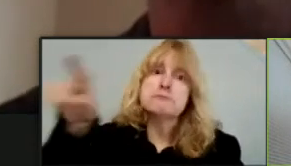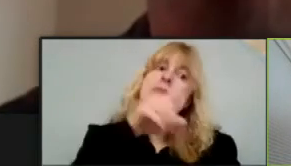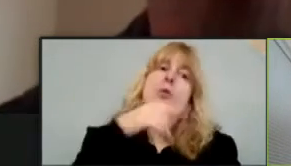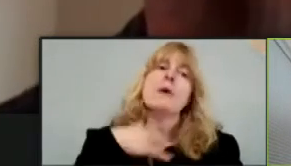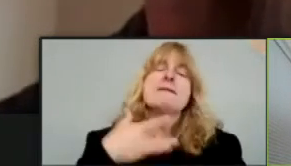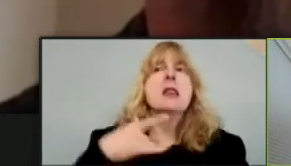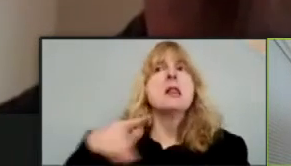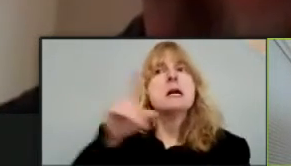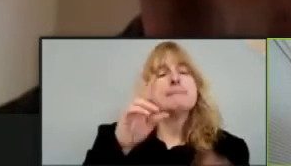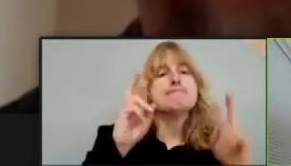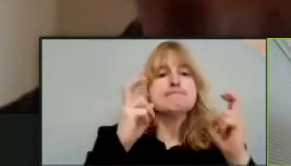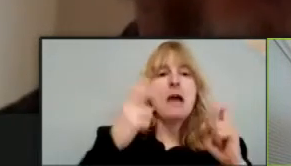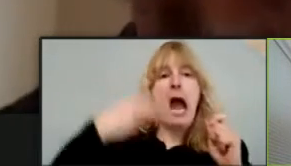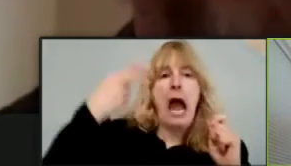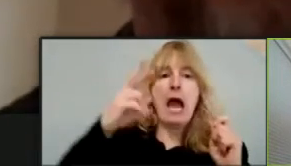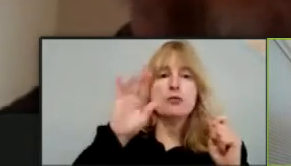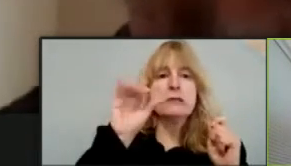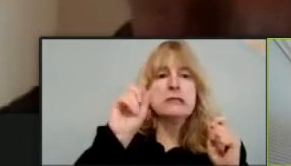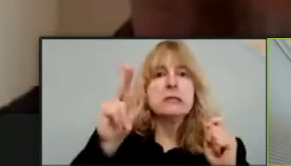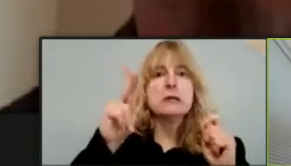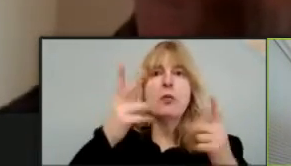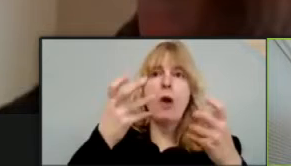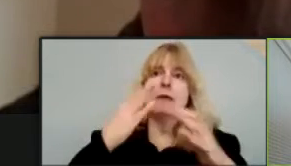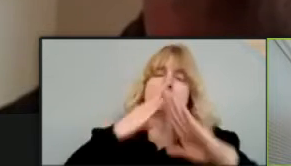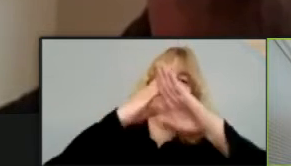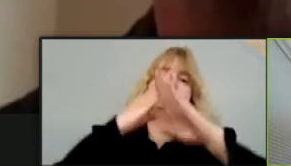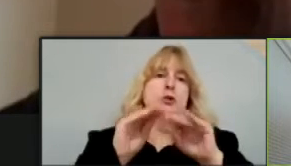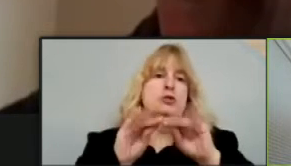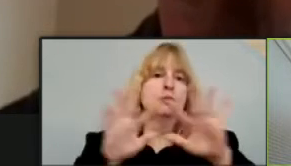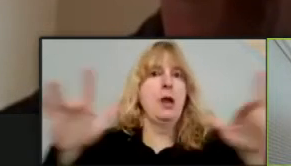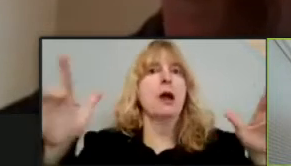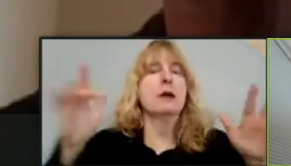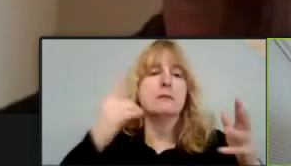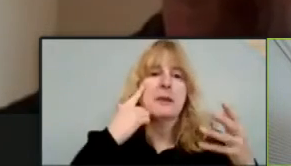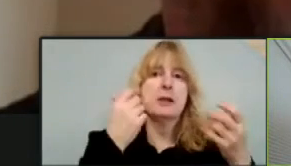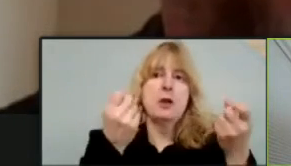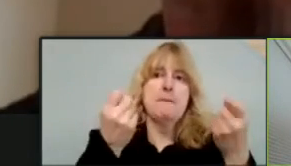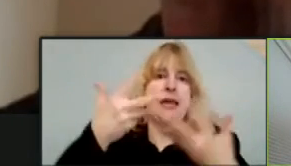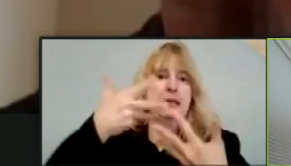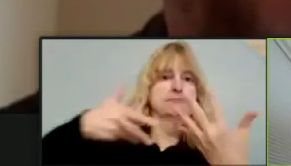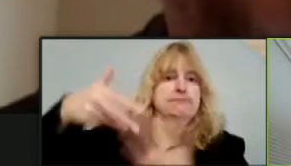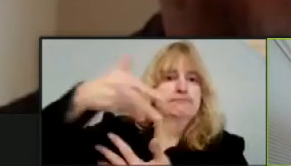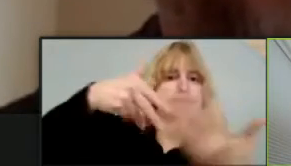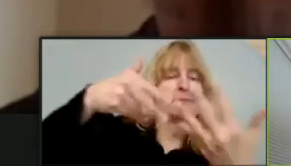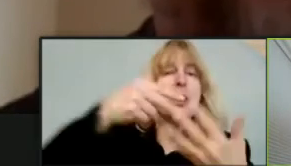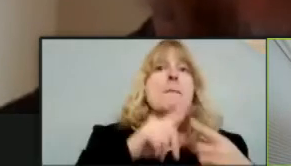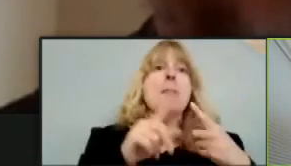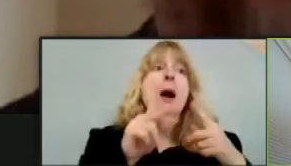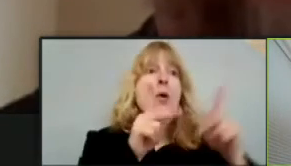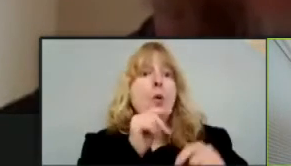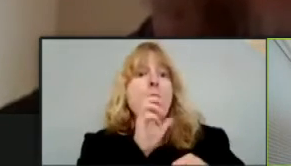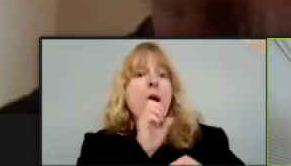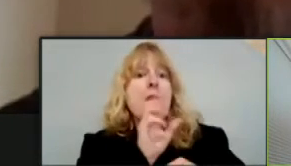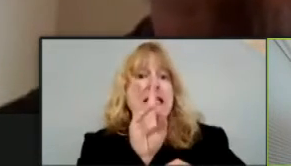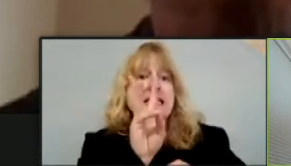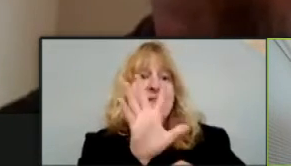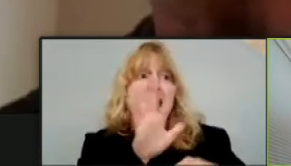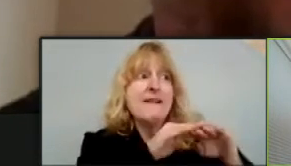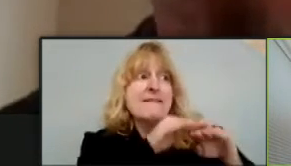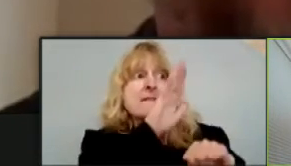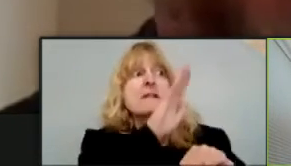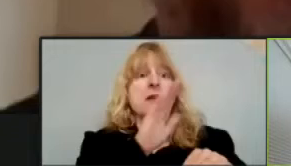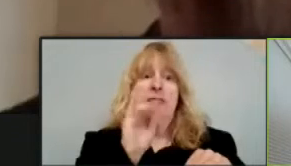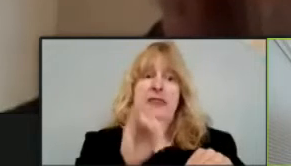risk to prevent the spread. We also know that individuals 65 years and older account for 80% of the deaths